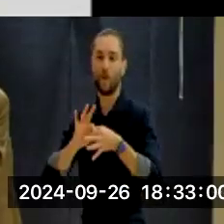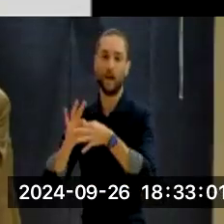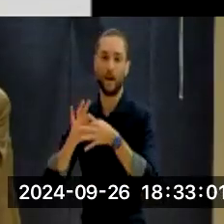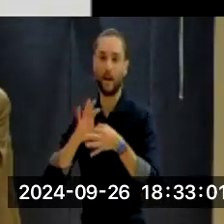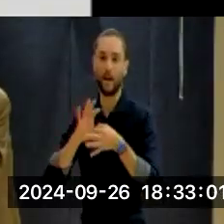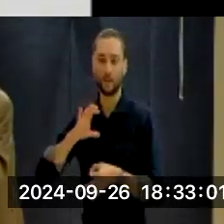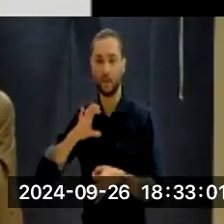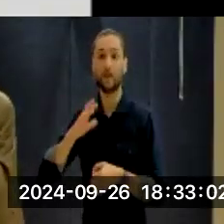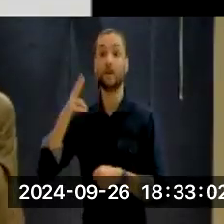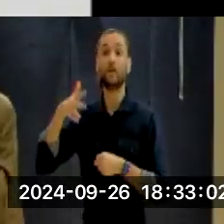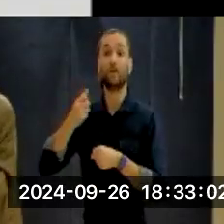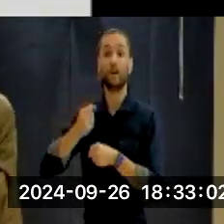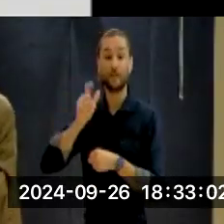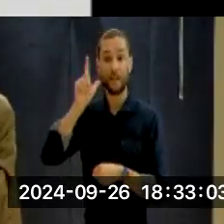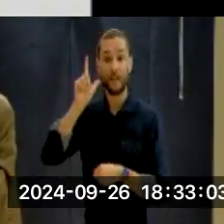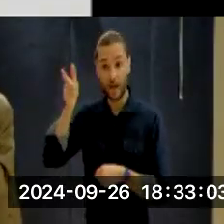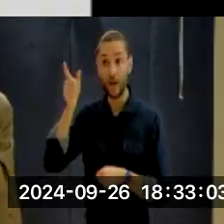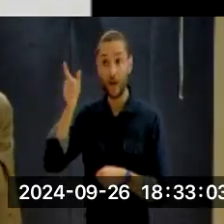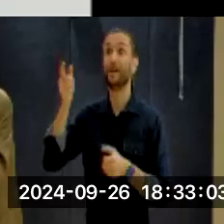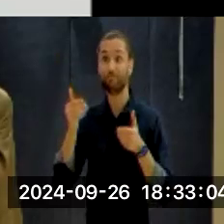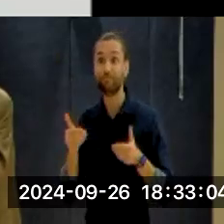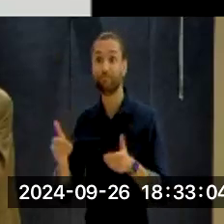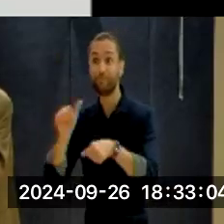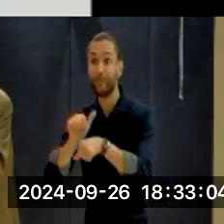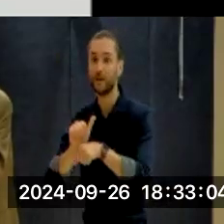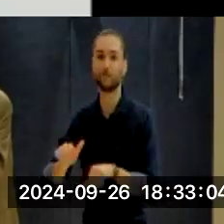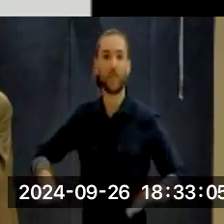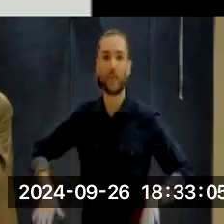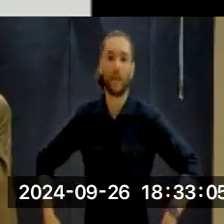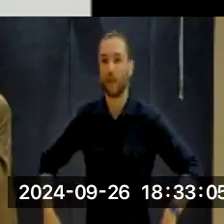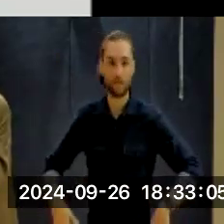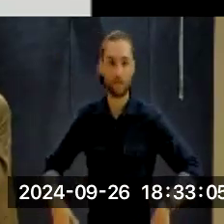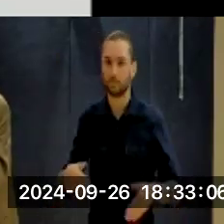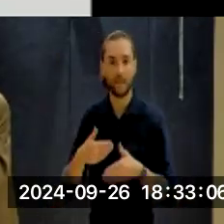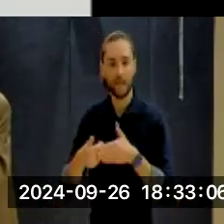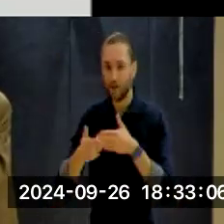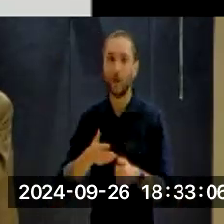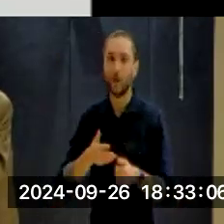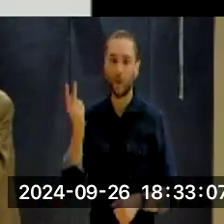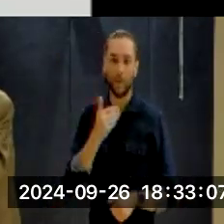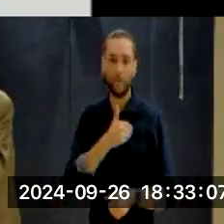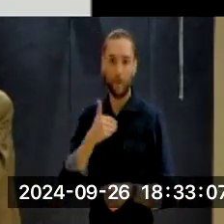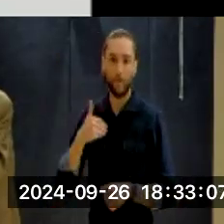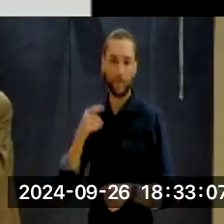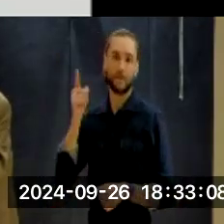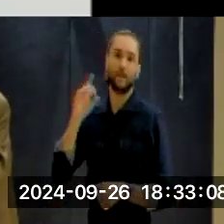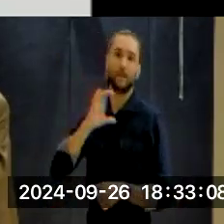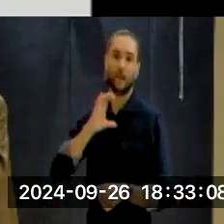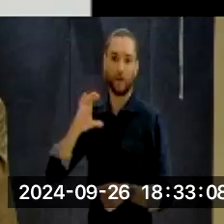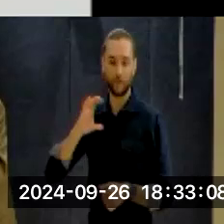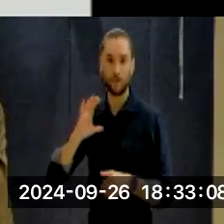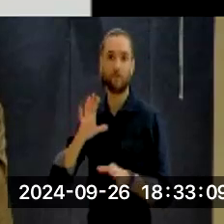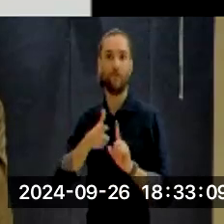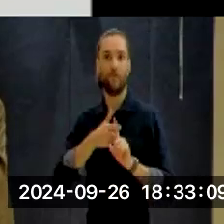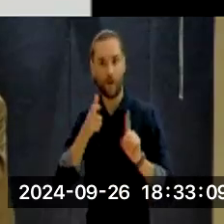3 years later, that council has yet to take it up, despite efforts by 2 members of that council who represent groups that